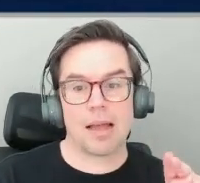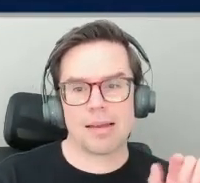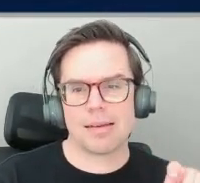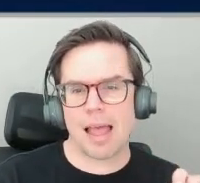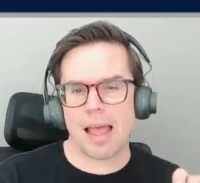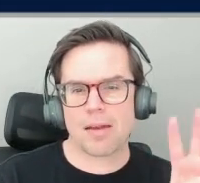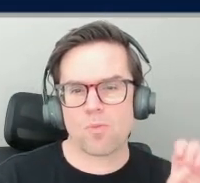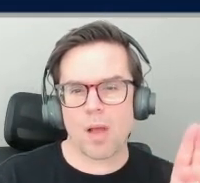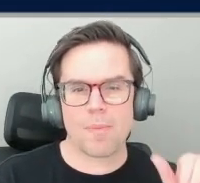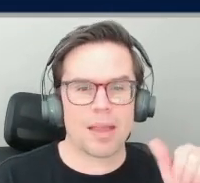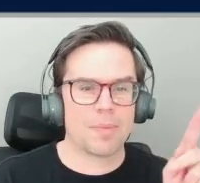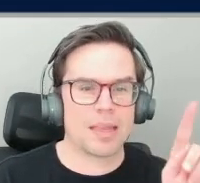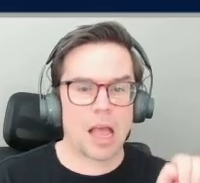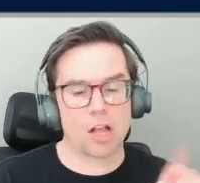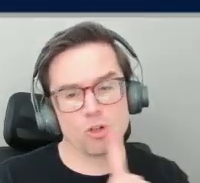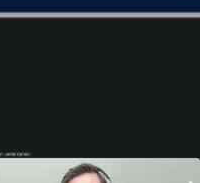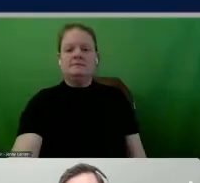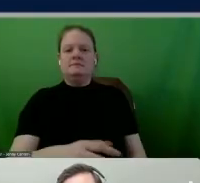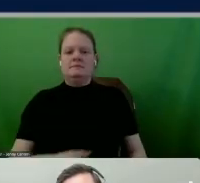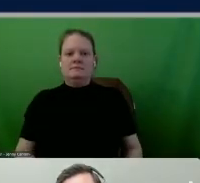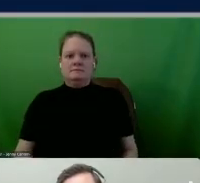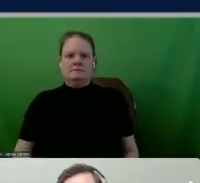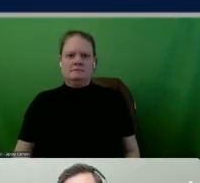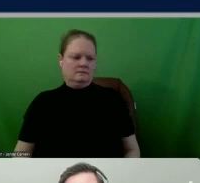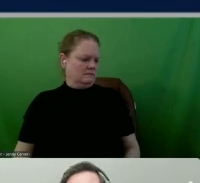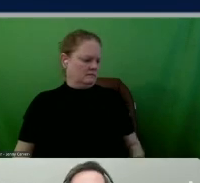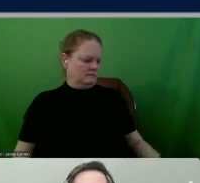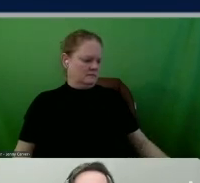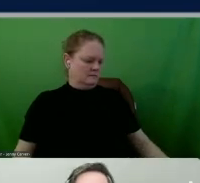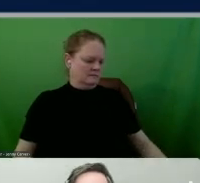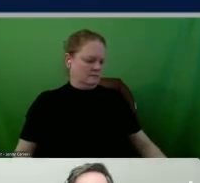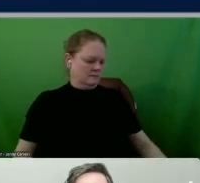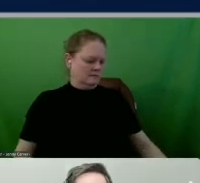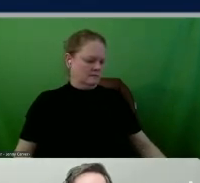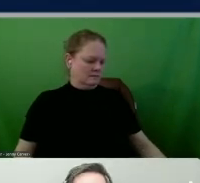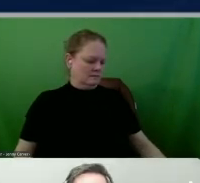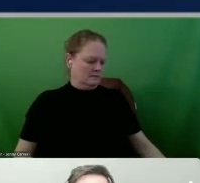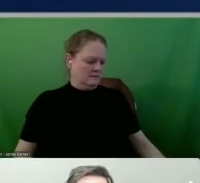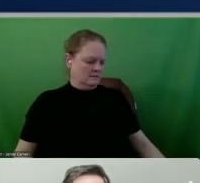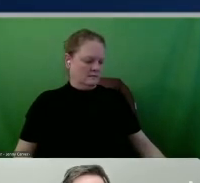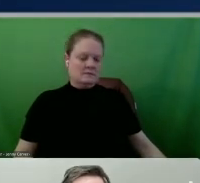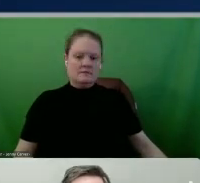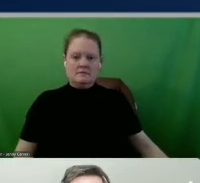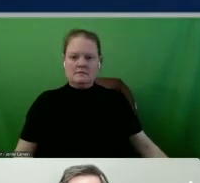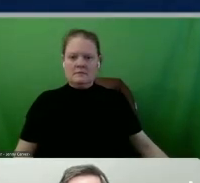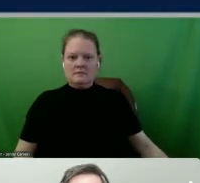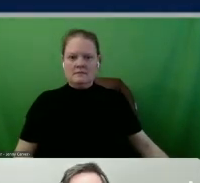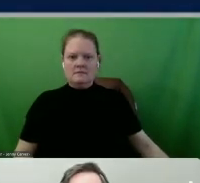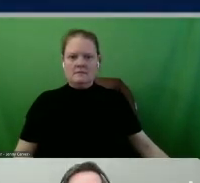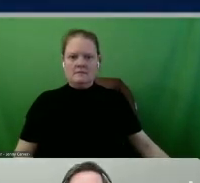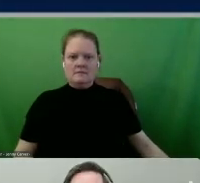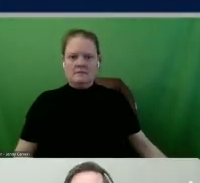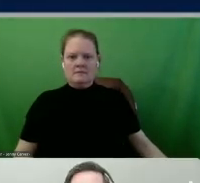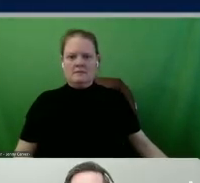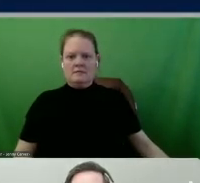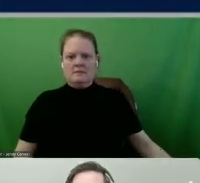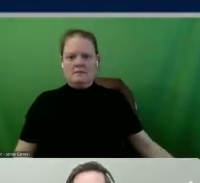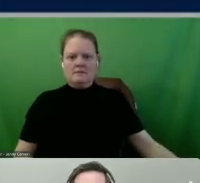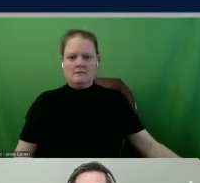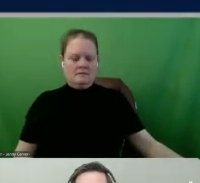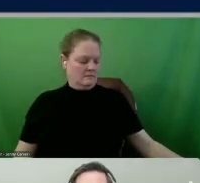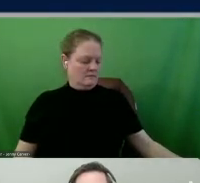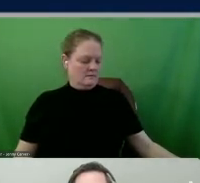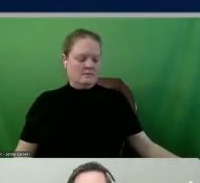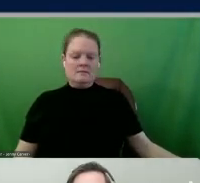It gives me this whole theory about what this thing is, and I can understand. I can relate it to this existing skill set. I see Kestrel. I'm